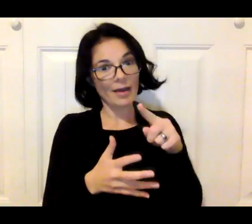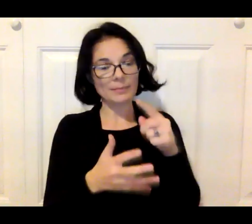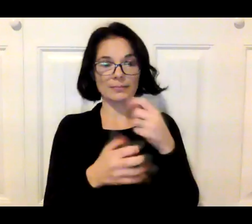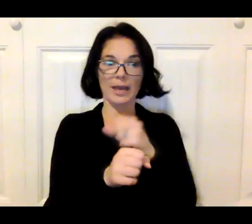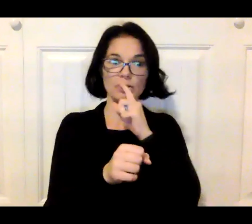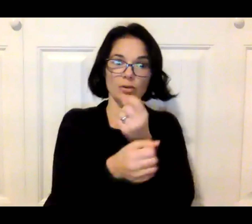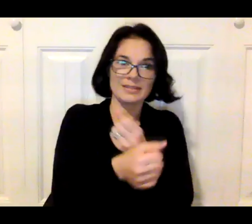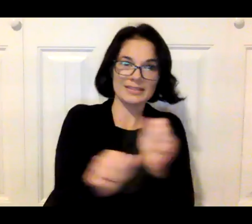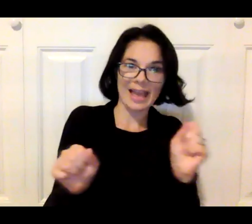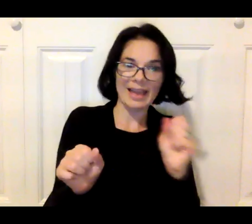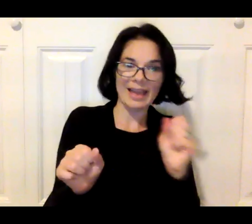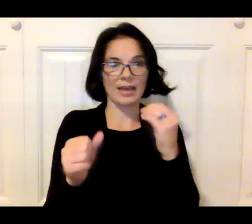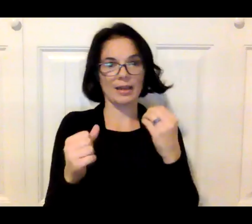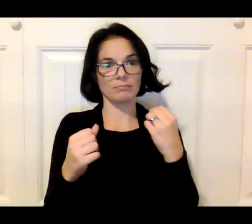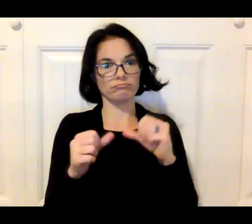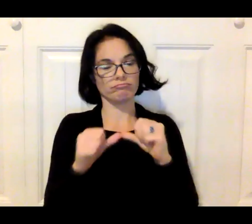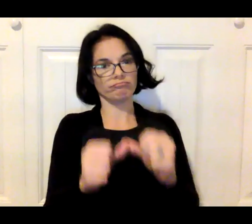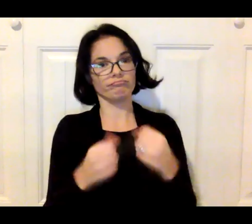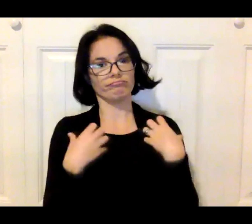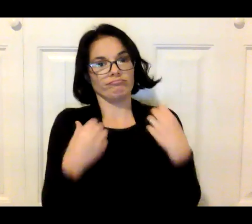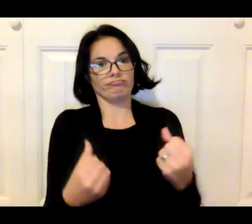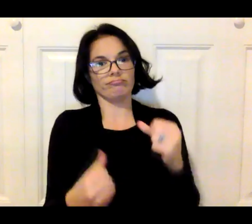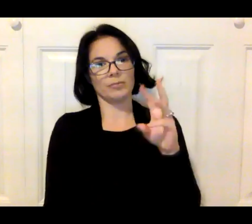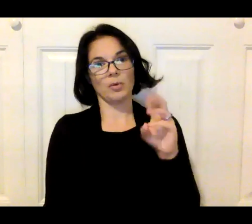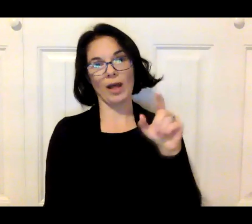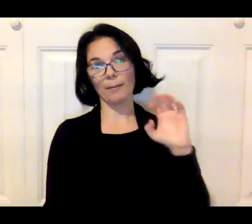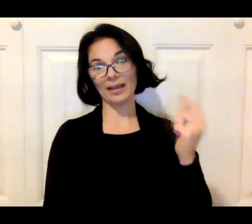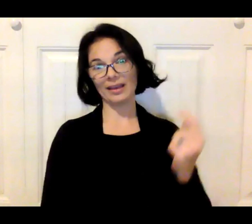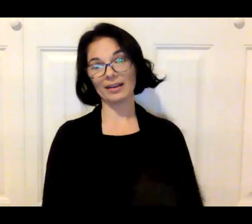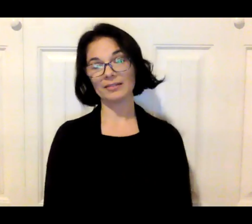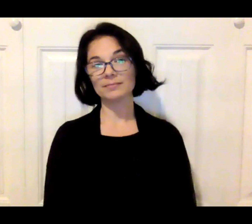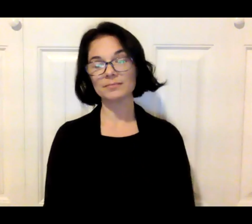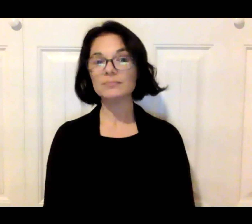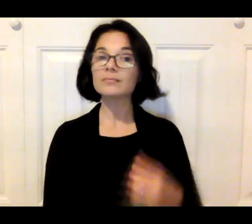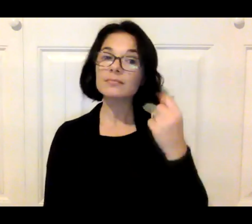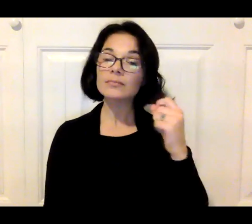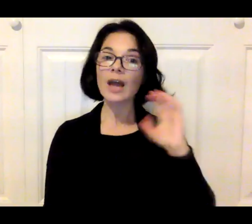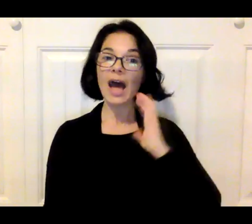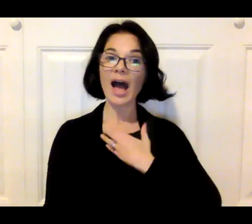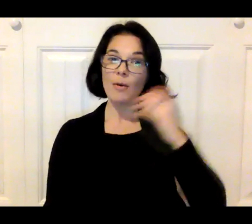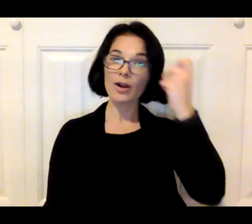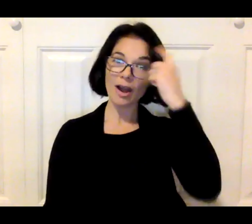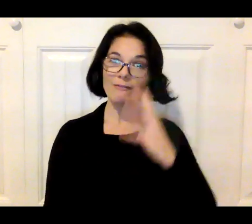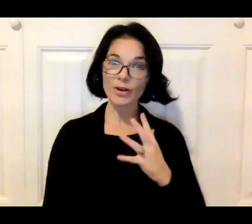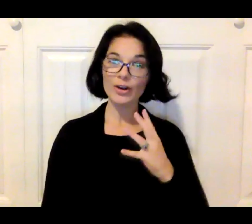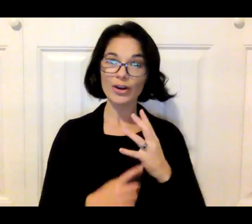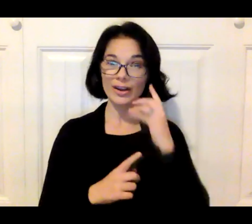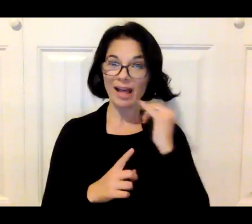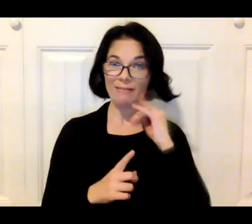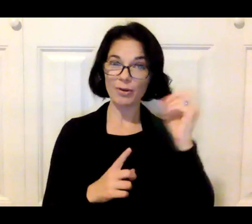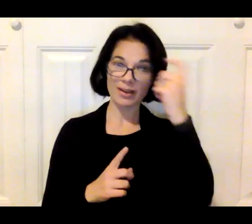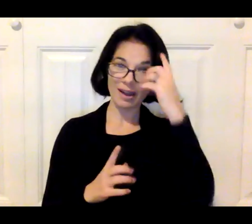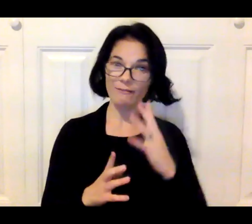There have also been a lot of recent updates from the governor of California and